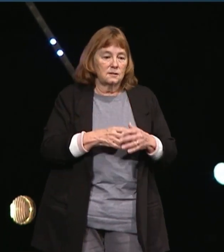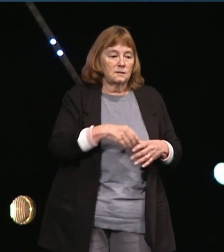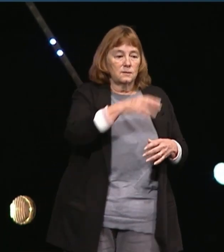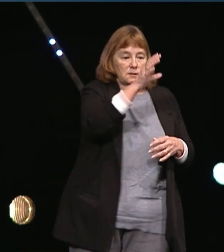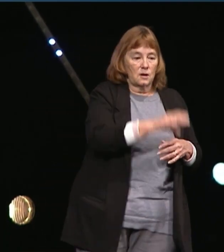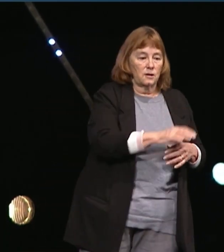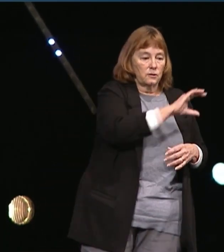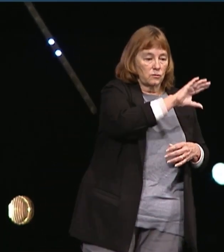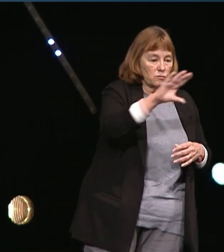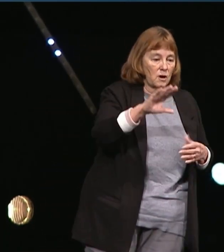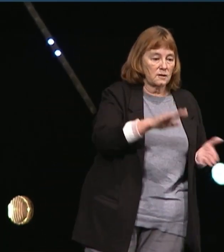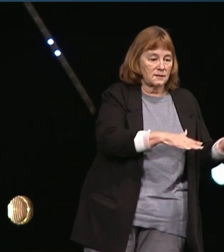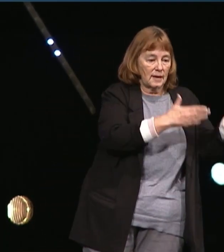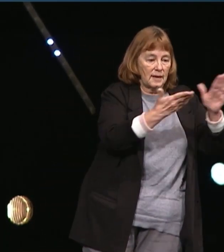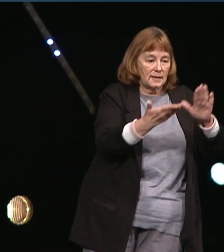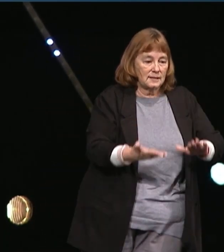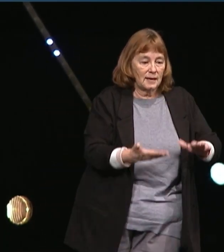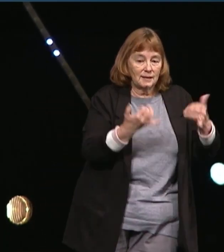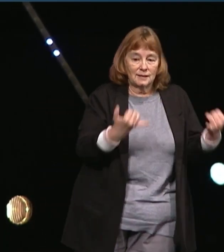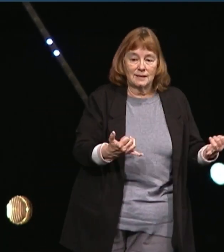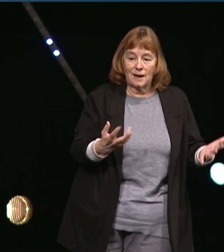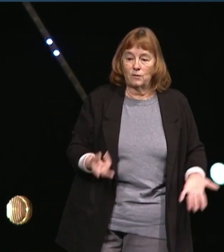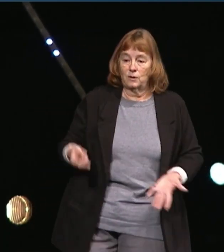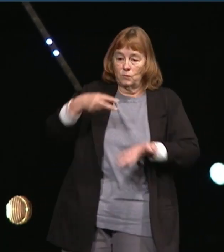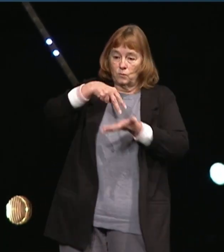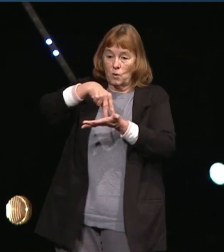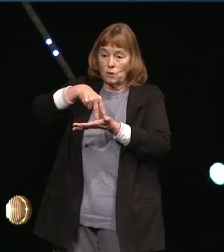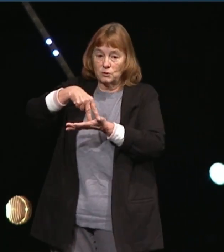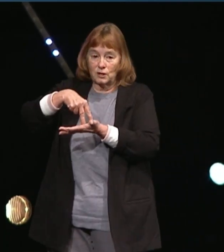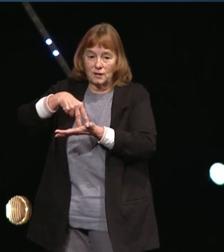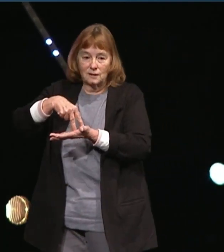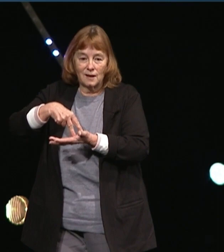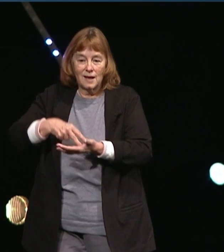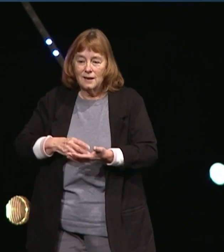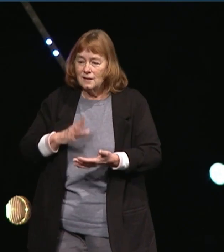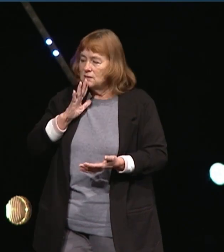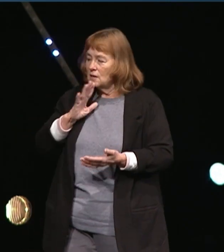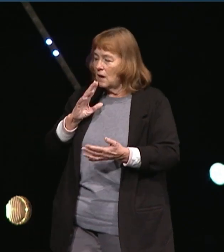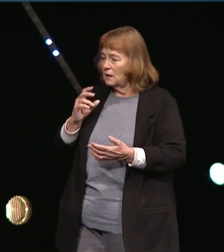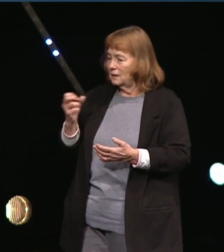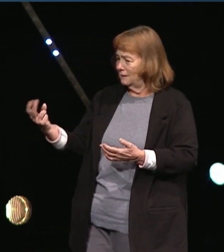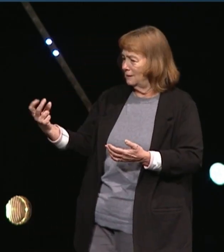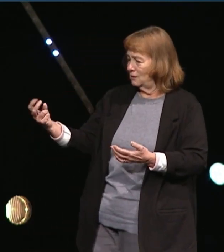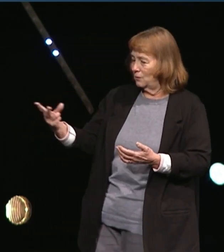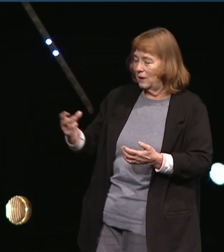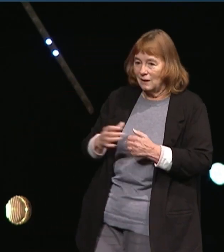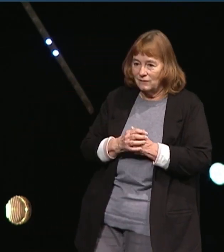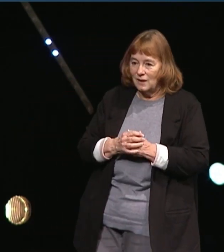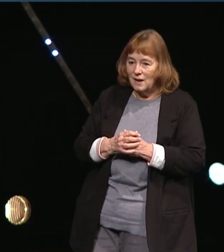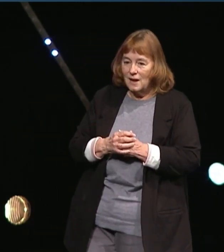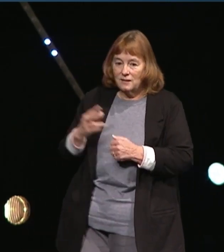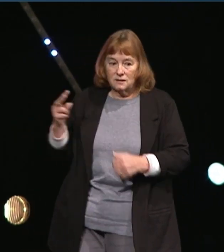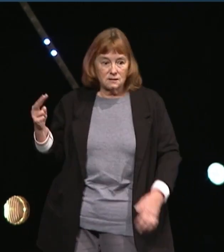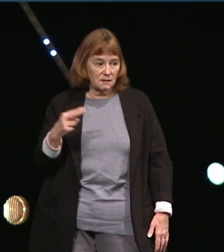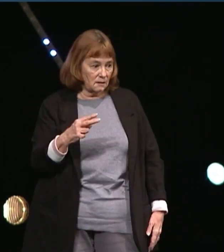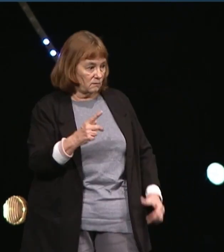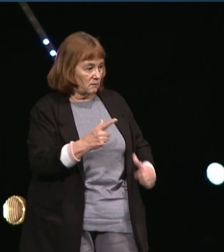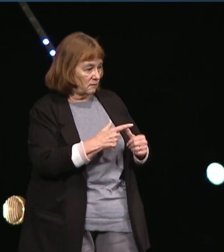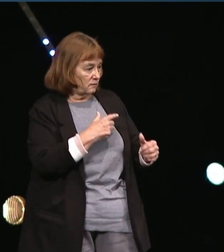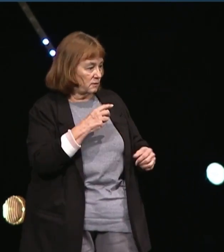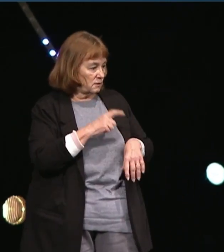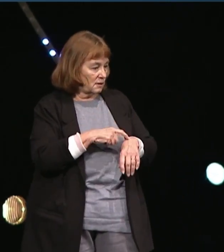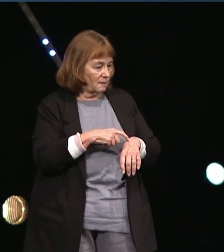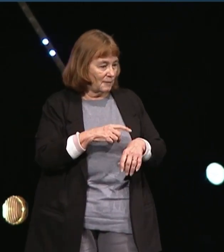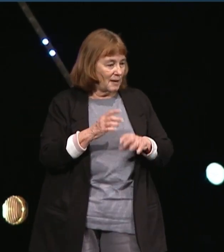He's with his boys. He's talking to the disciples, and he's saying, and they're, you know, it's big. They're seeing him for the first time, and he's